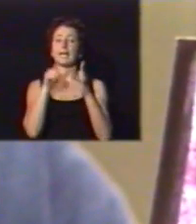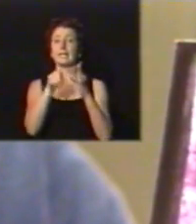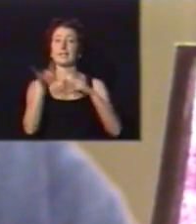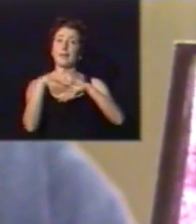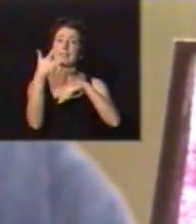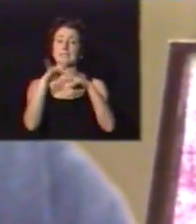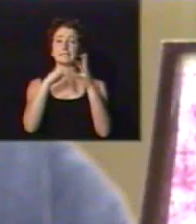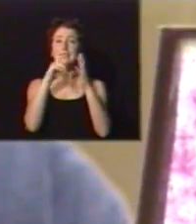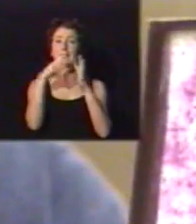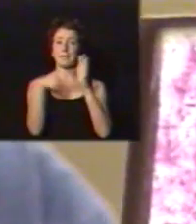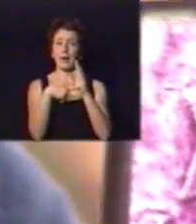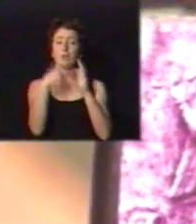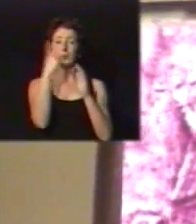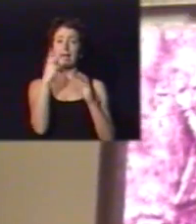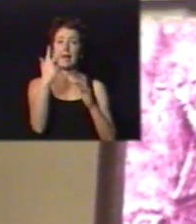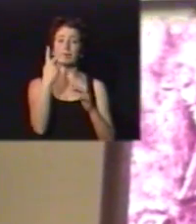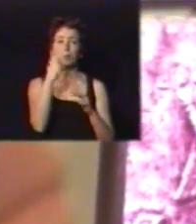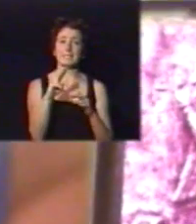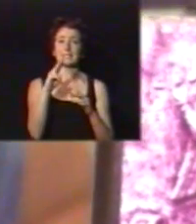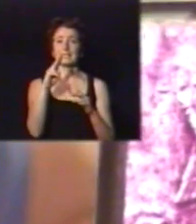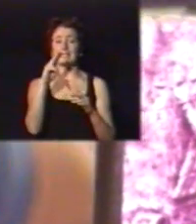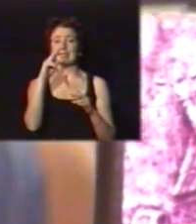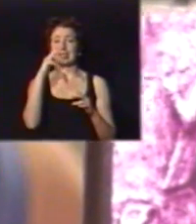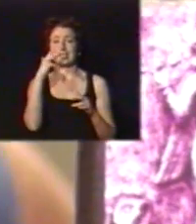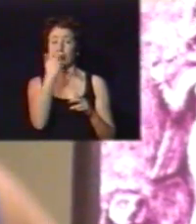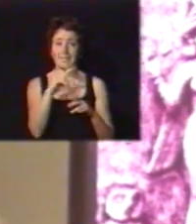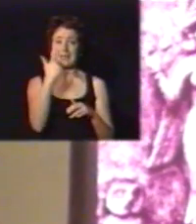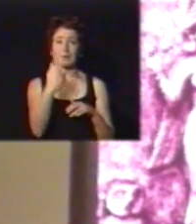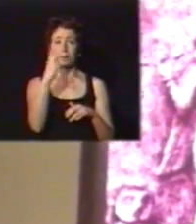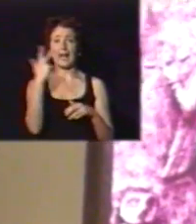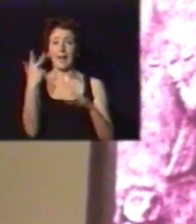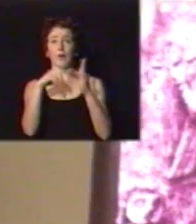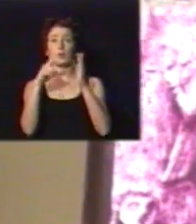and October, the 27th, 28th, 4th and 5th at 8:30.